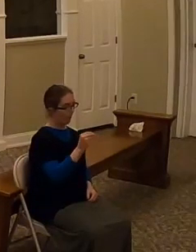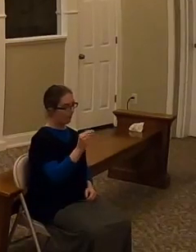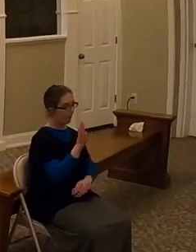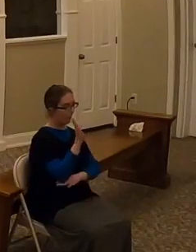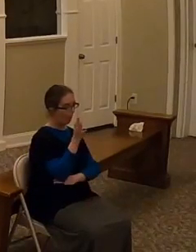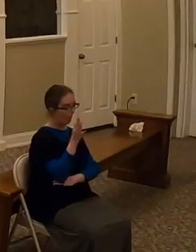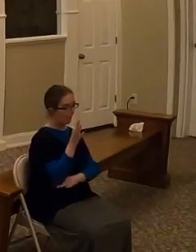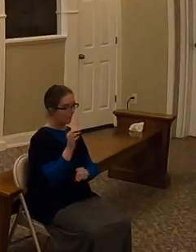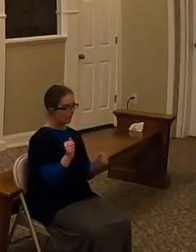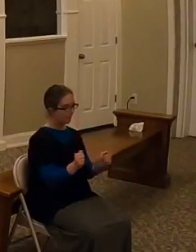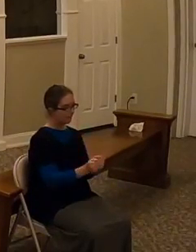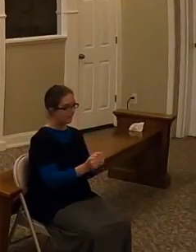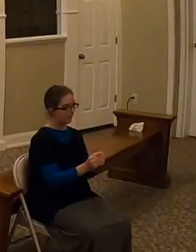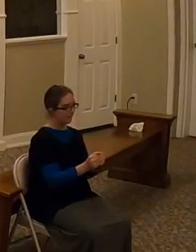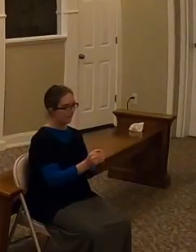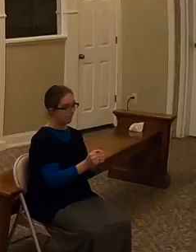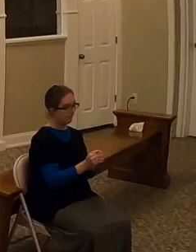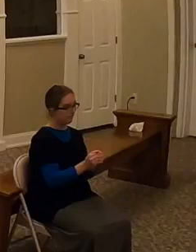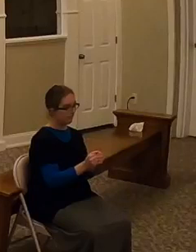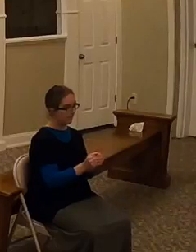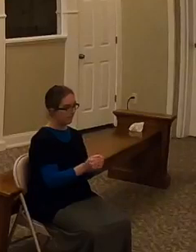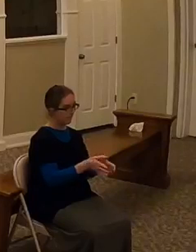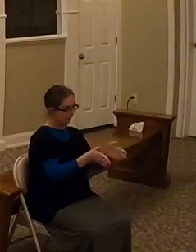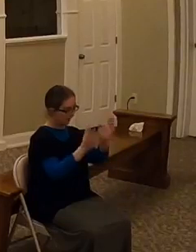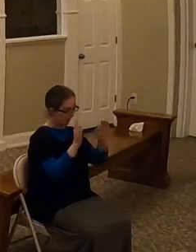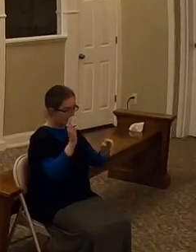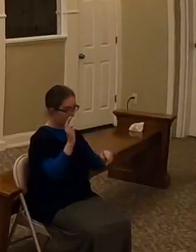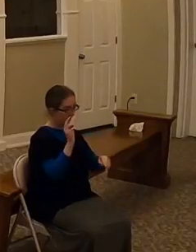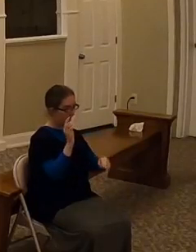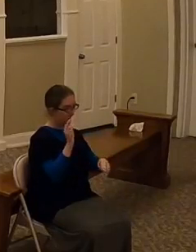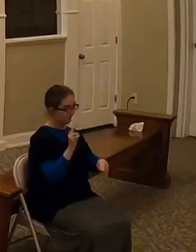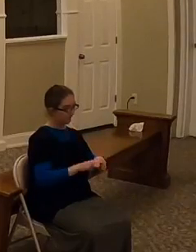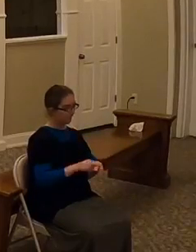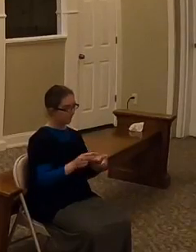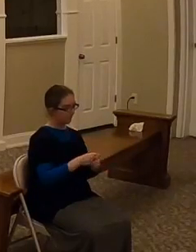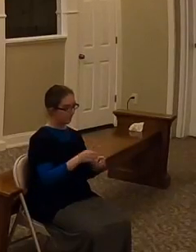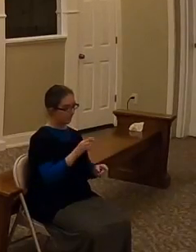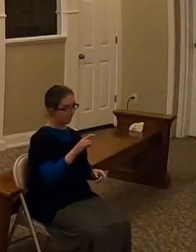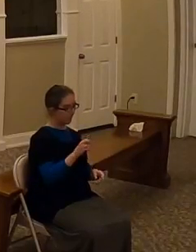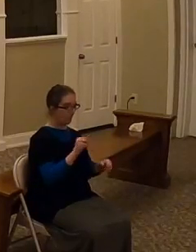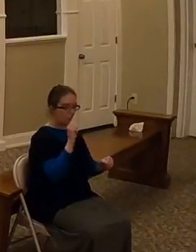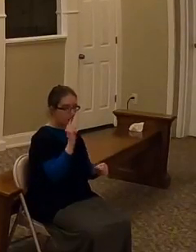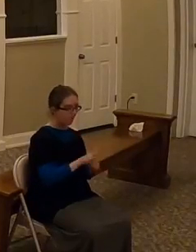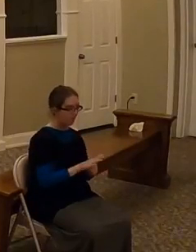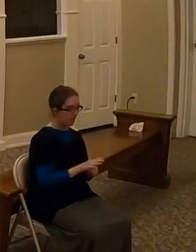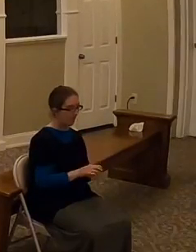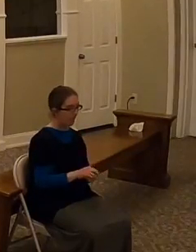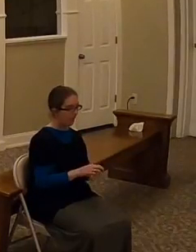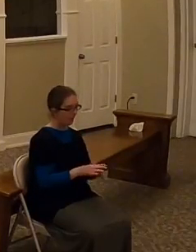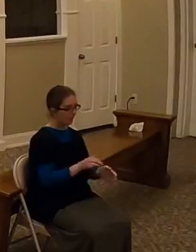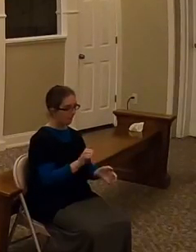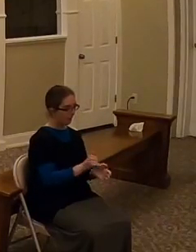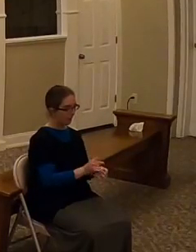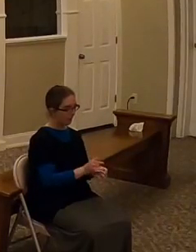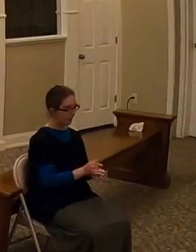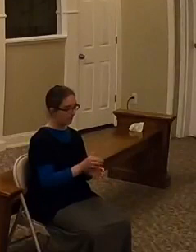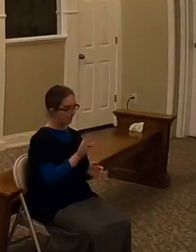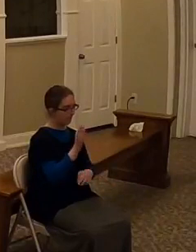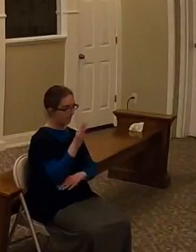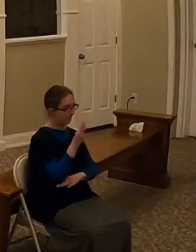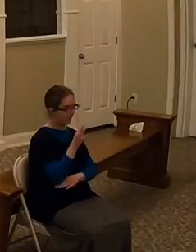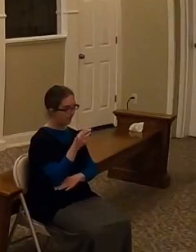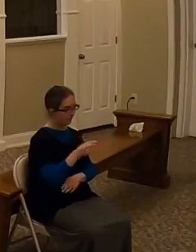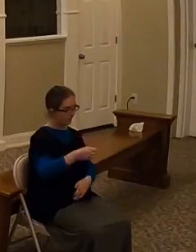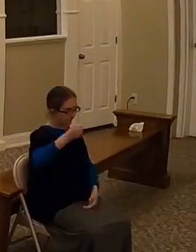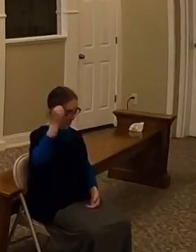together. And I can let it set till it dries. And I can promise you, I can take that piece of wood and I